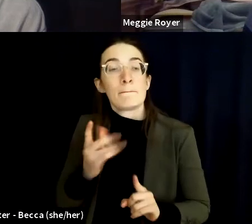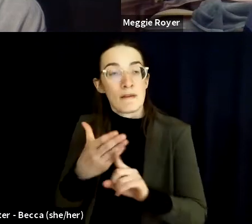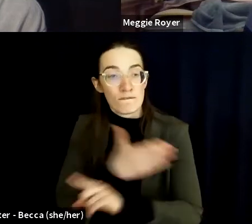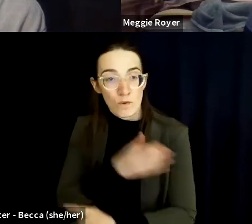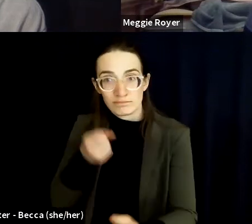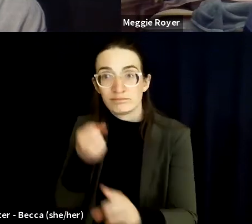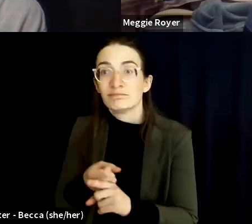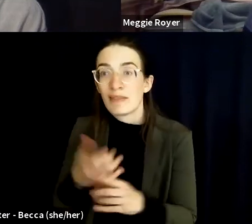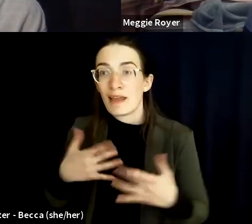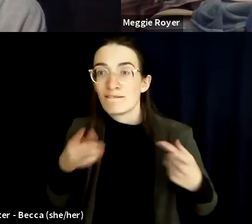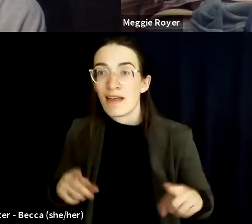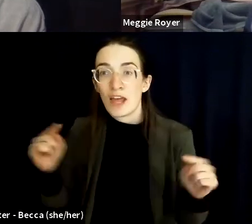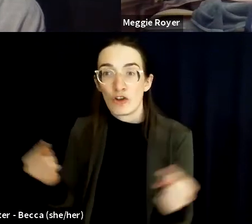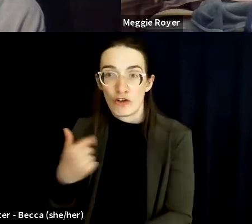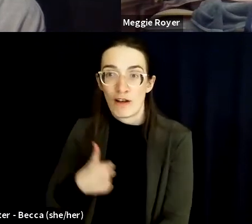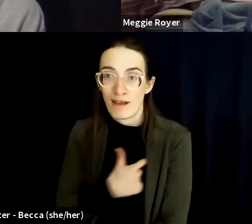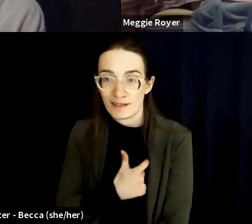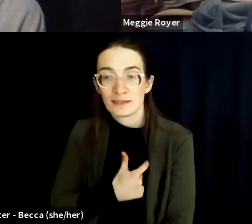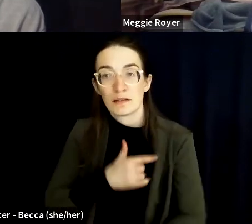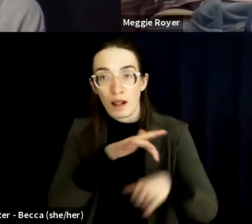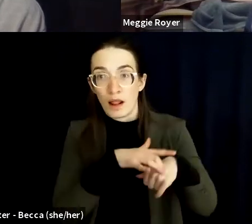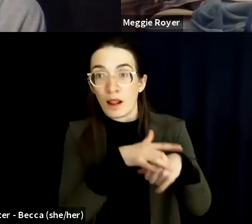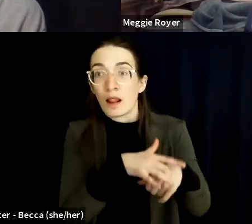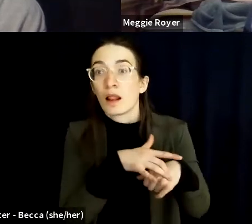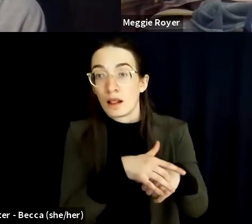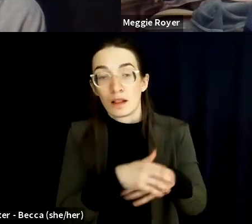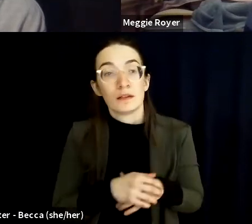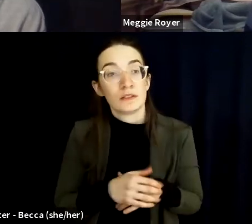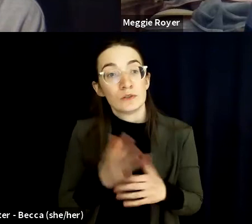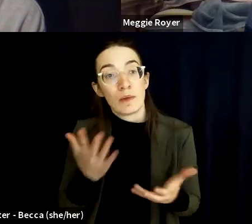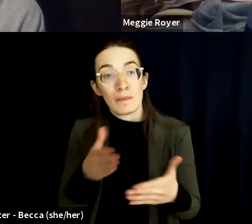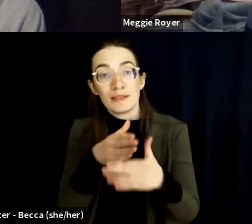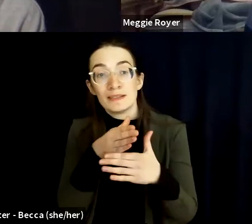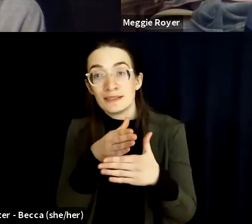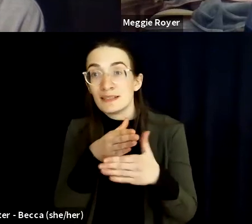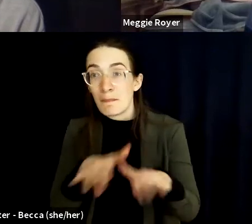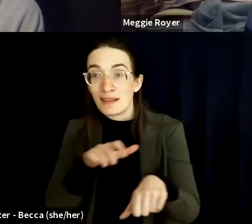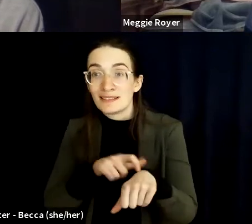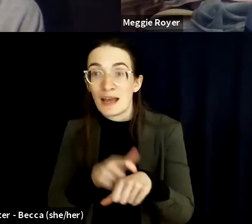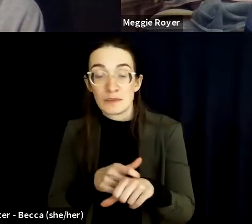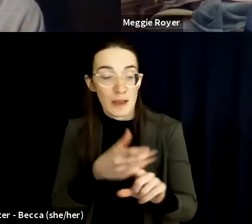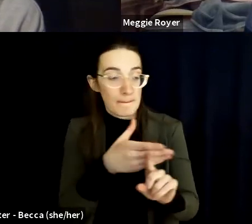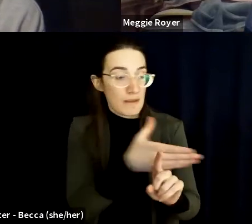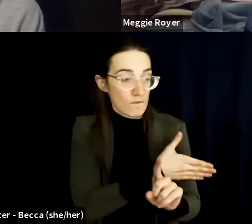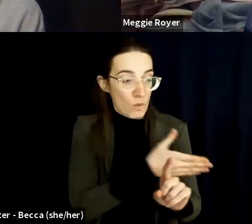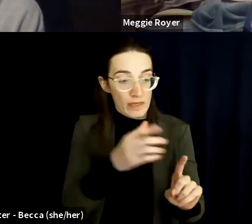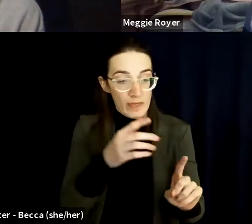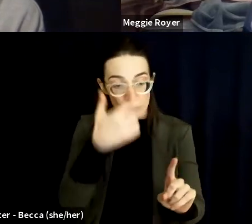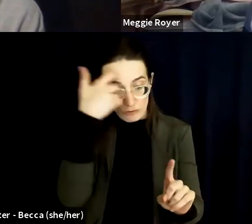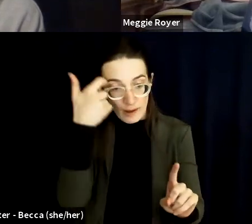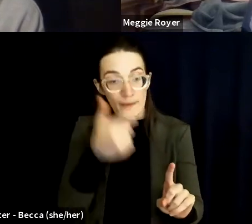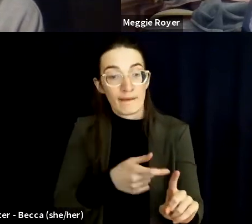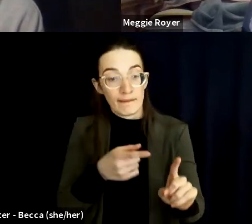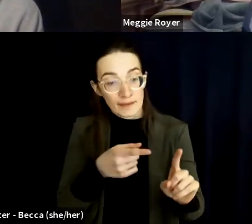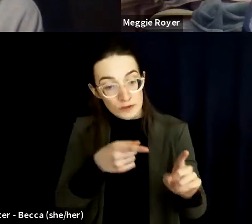harmed us. We think we might split time into before the trauma, during the trauma, and after the trauma.